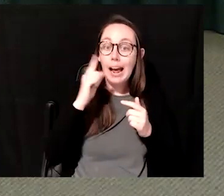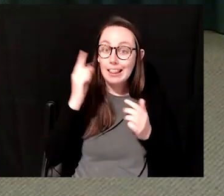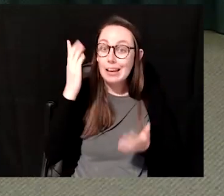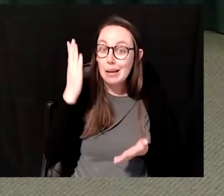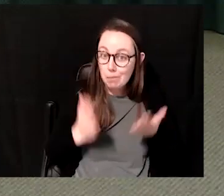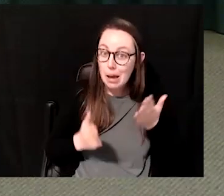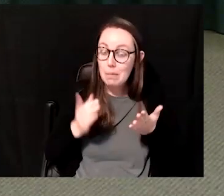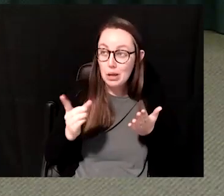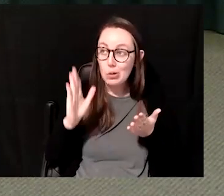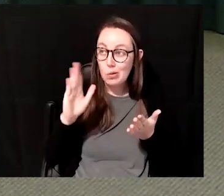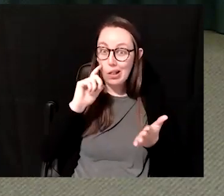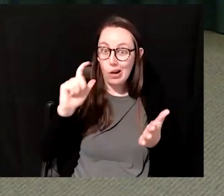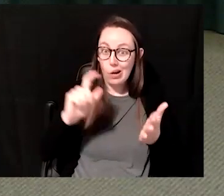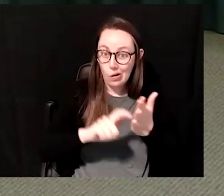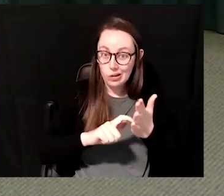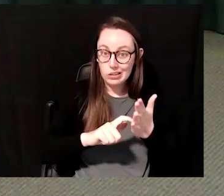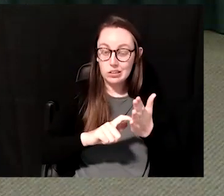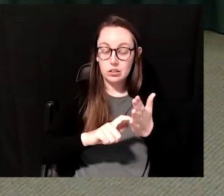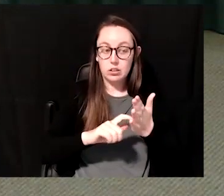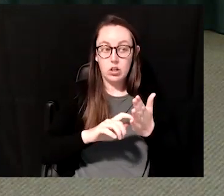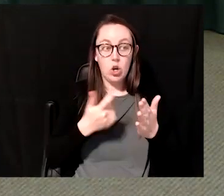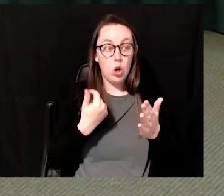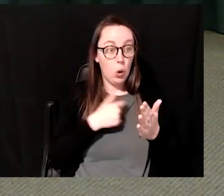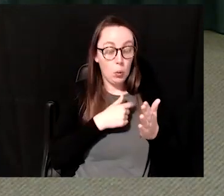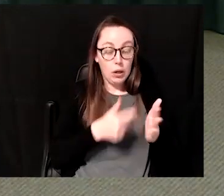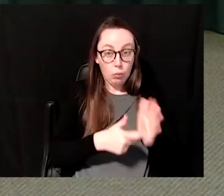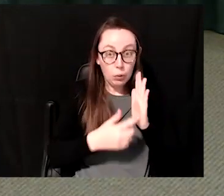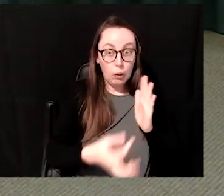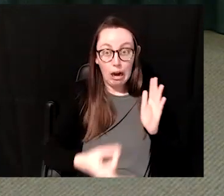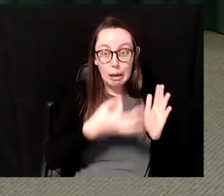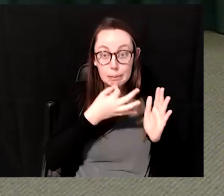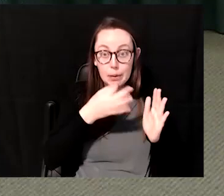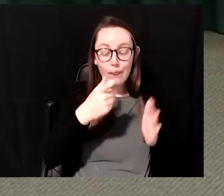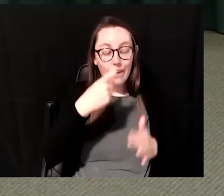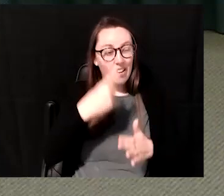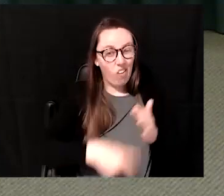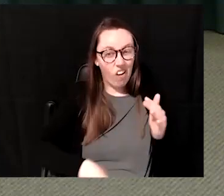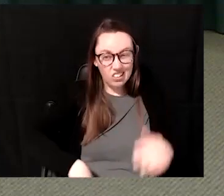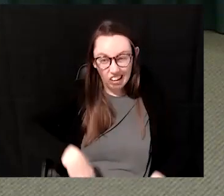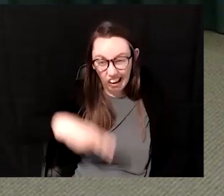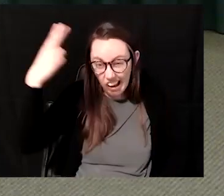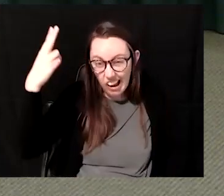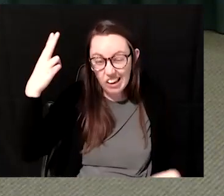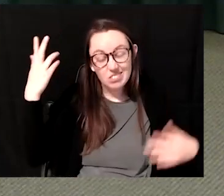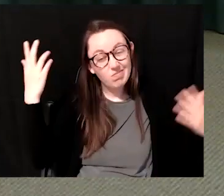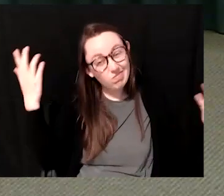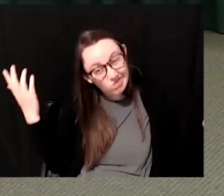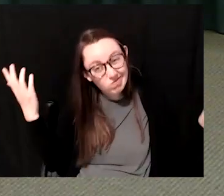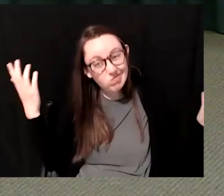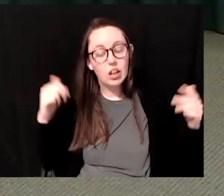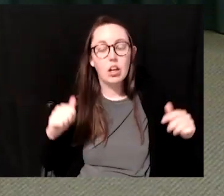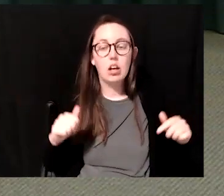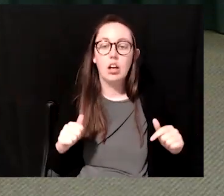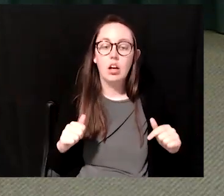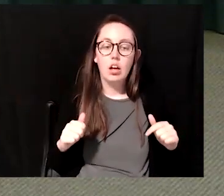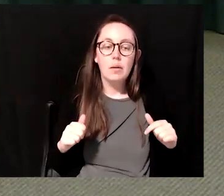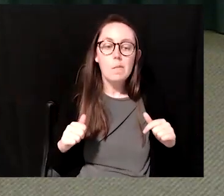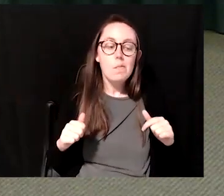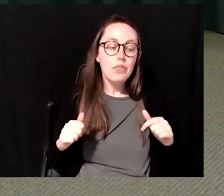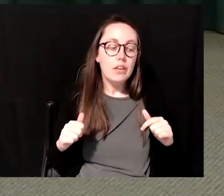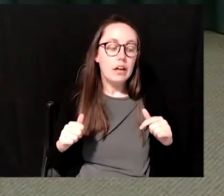High for the expertise that we need um and then also